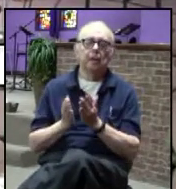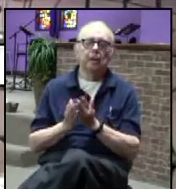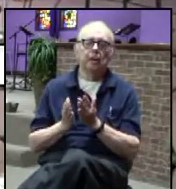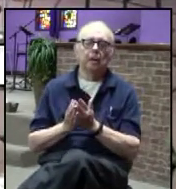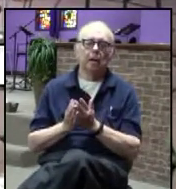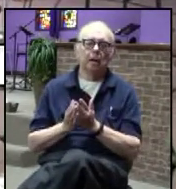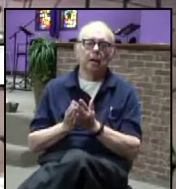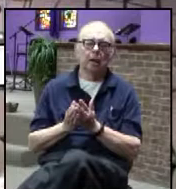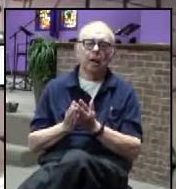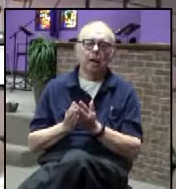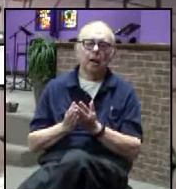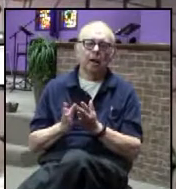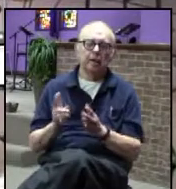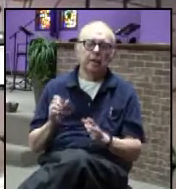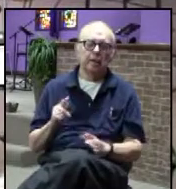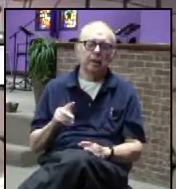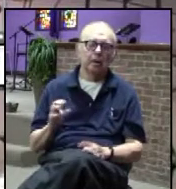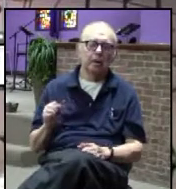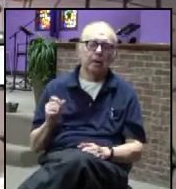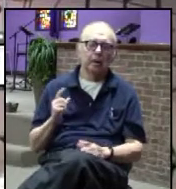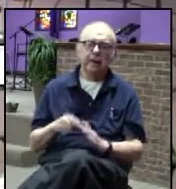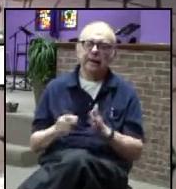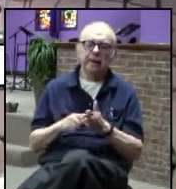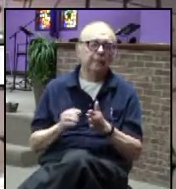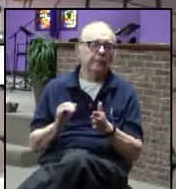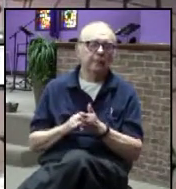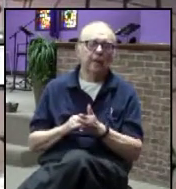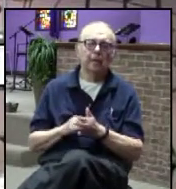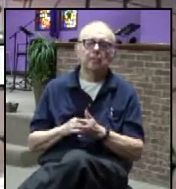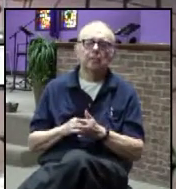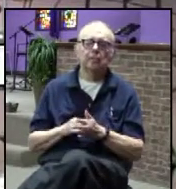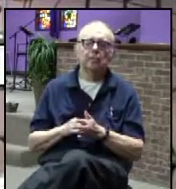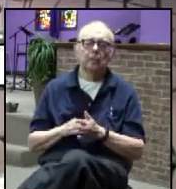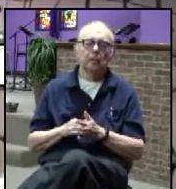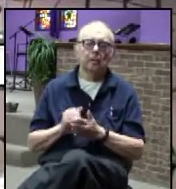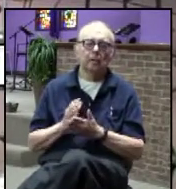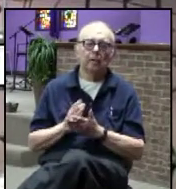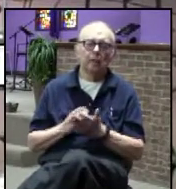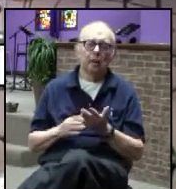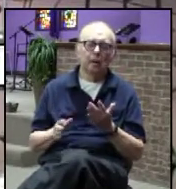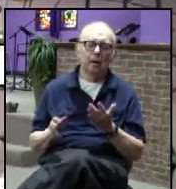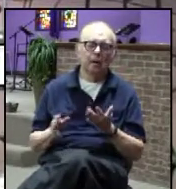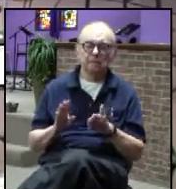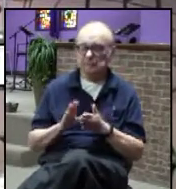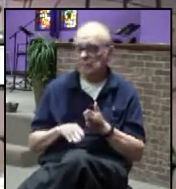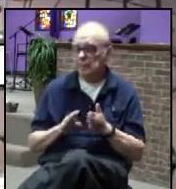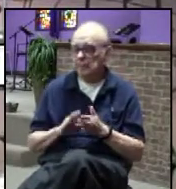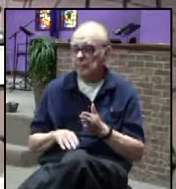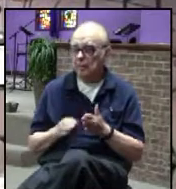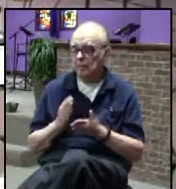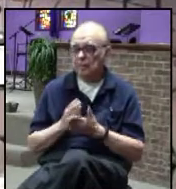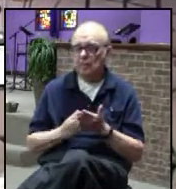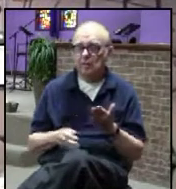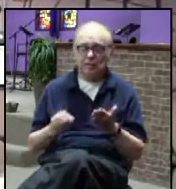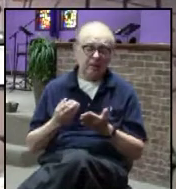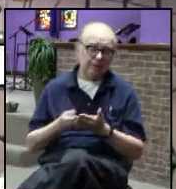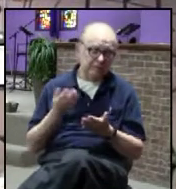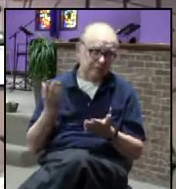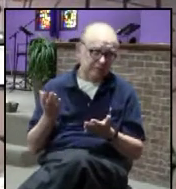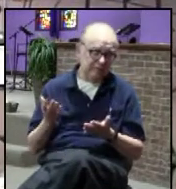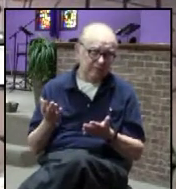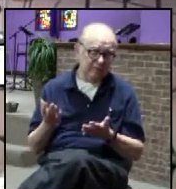they need a vest. And they can't afford that. Some are very cheap. Some are very